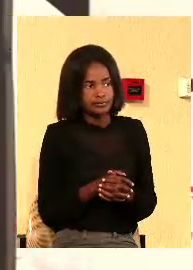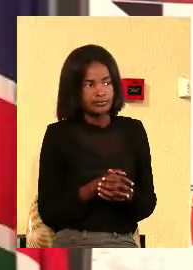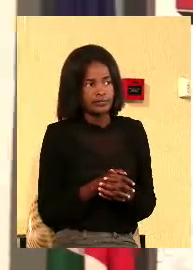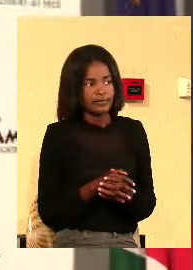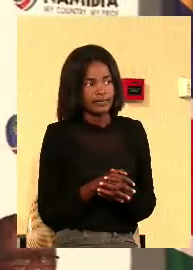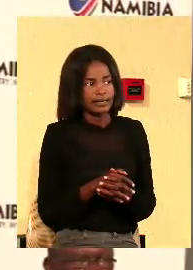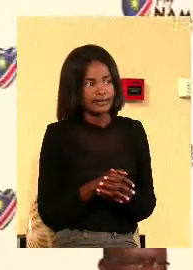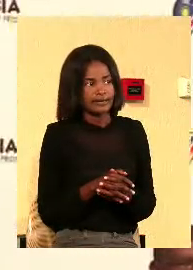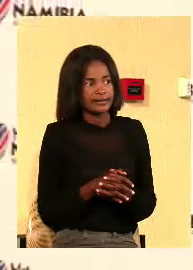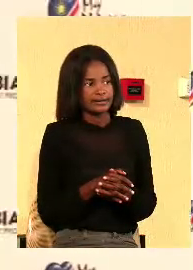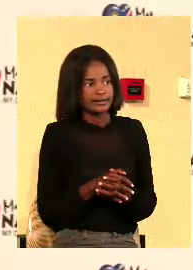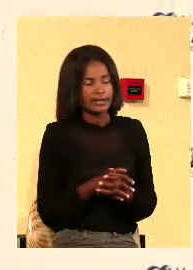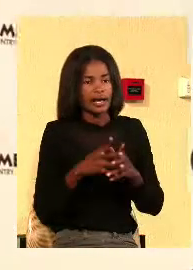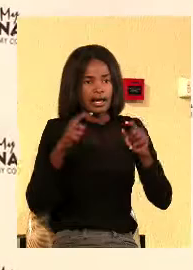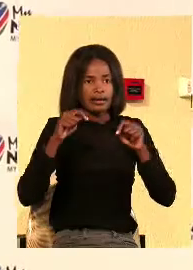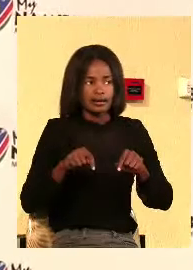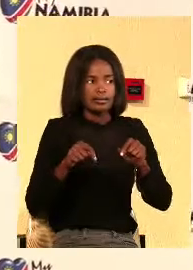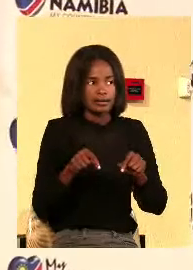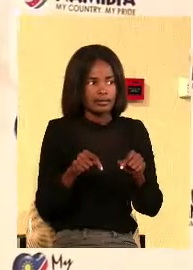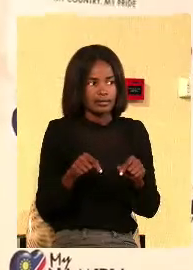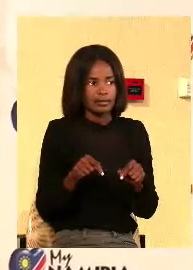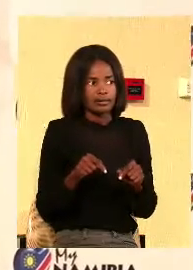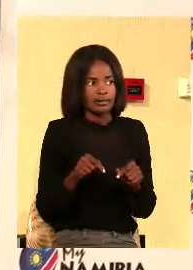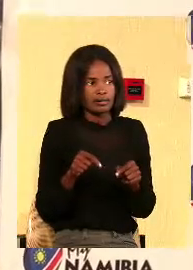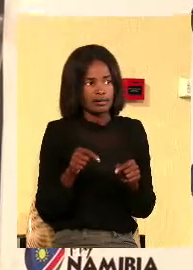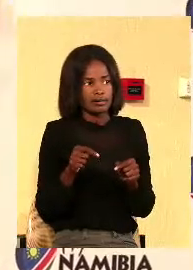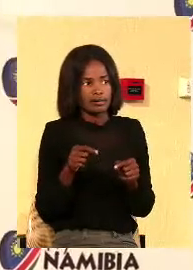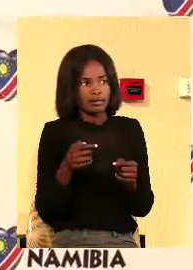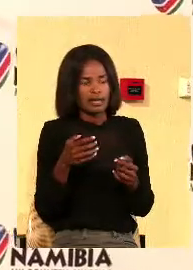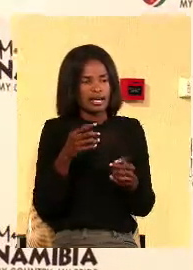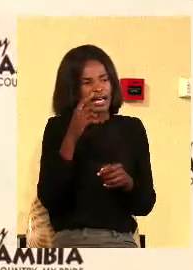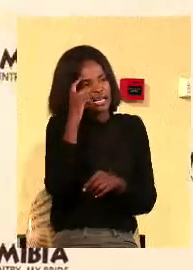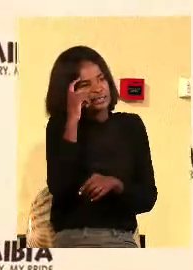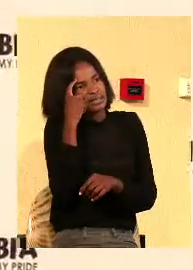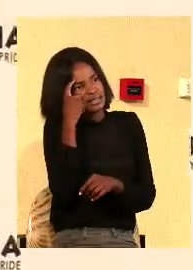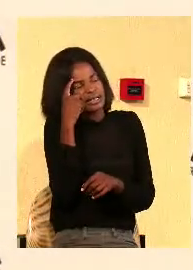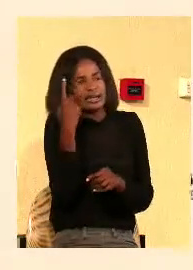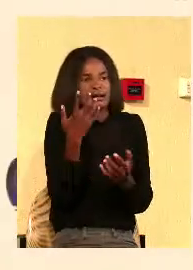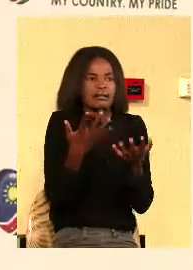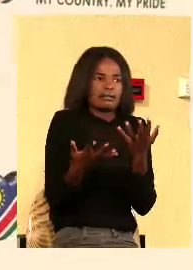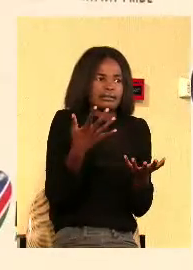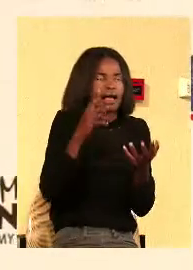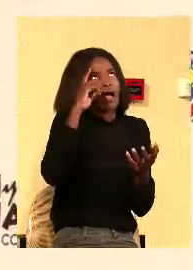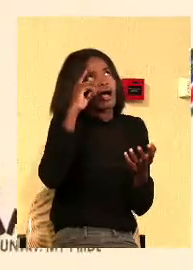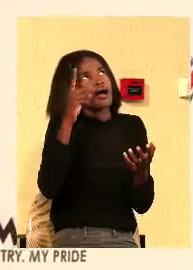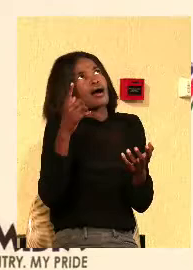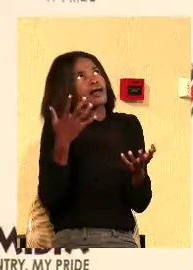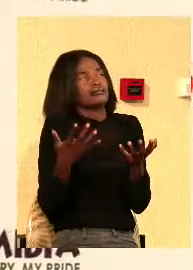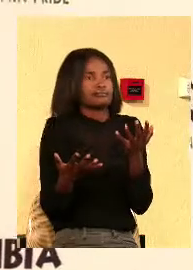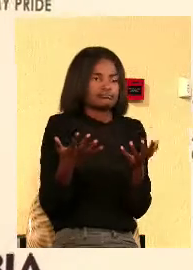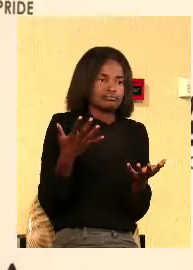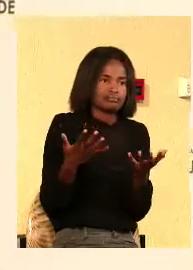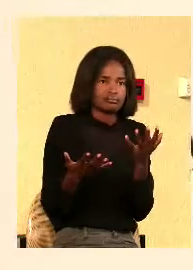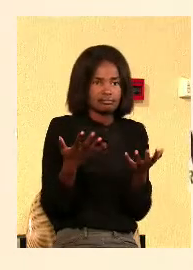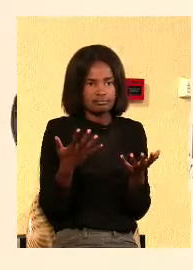should do now, of course, whether we are suspecting, of course, that is the